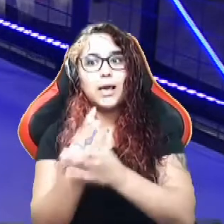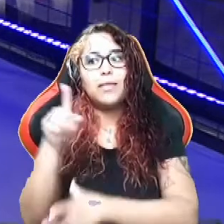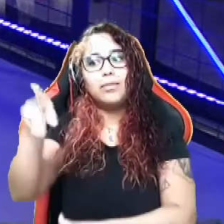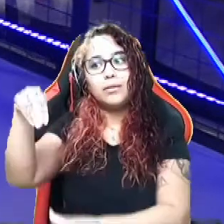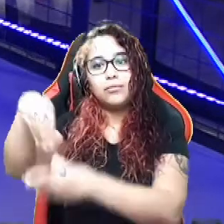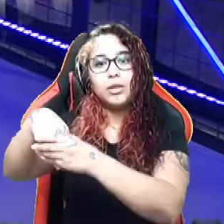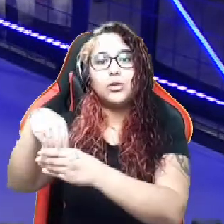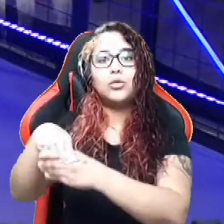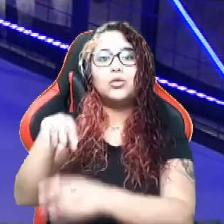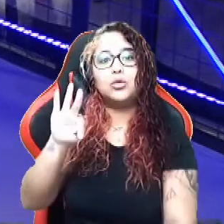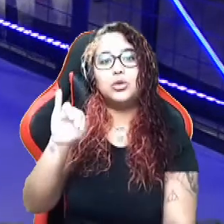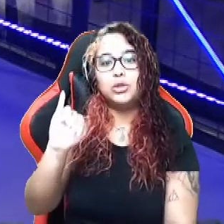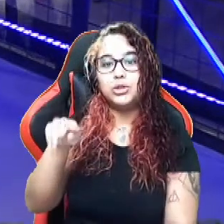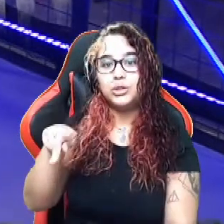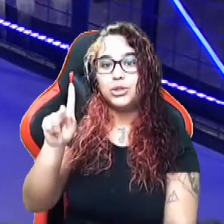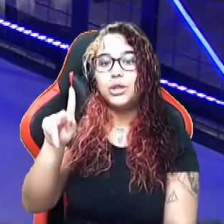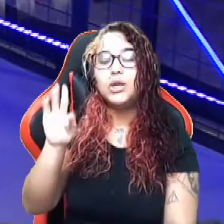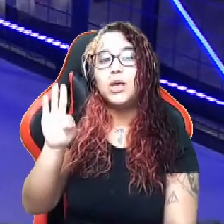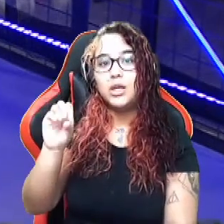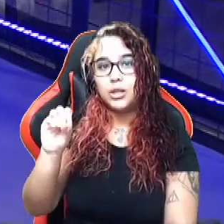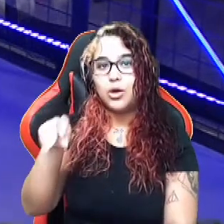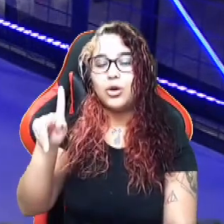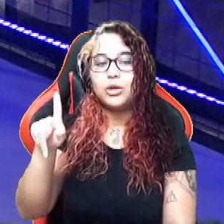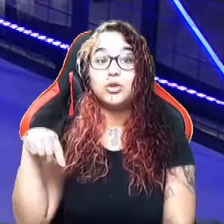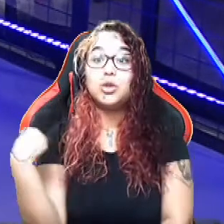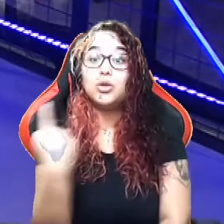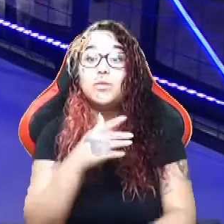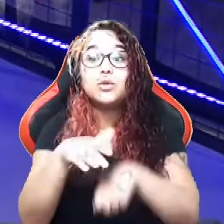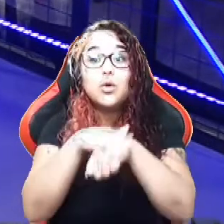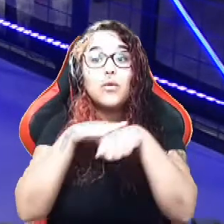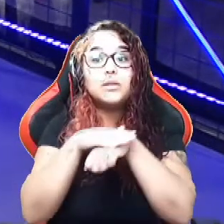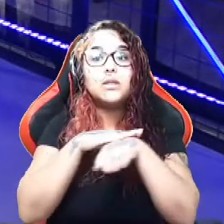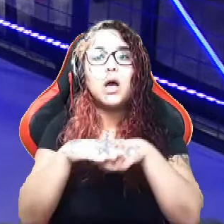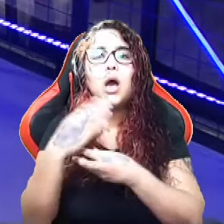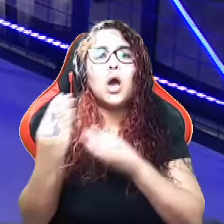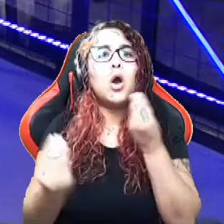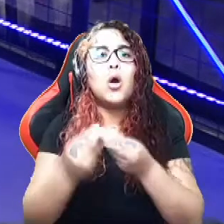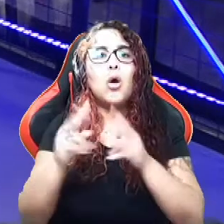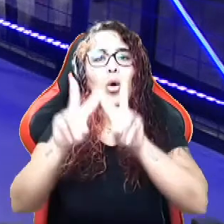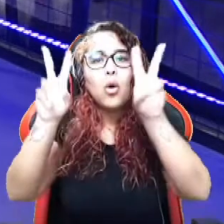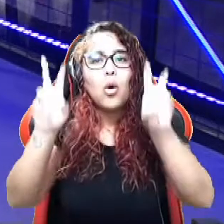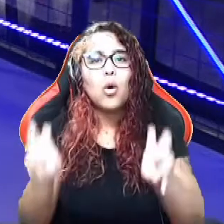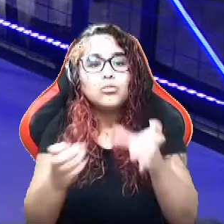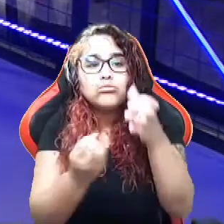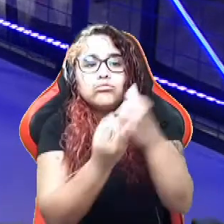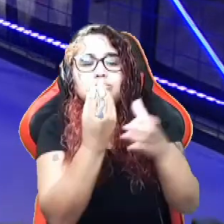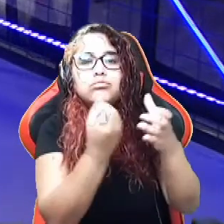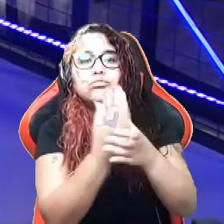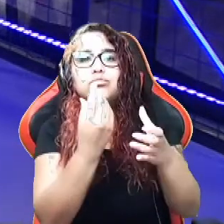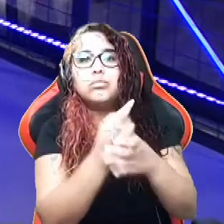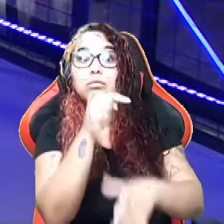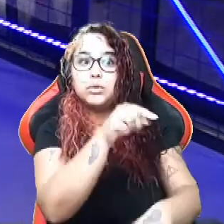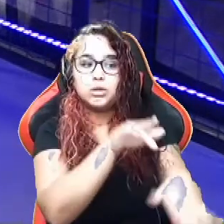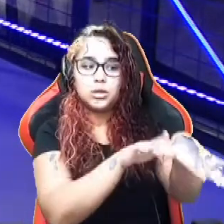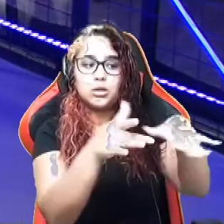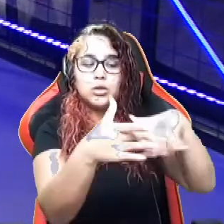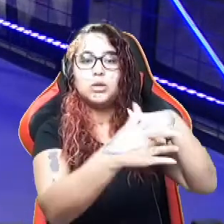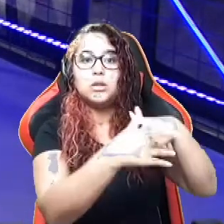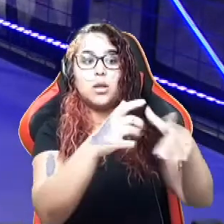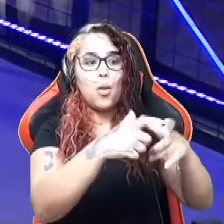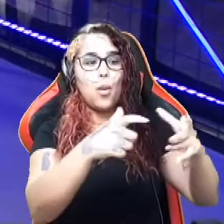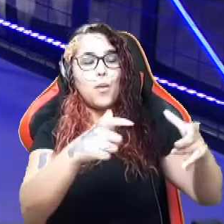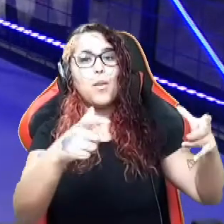for partnerships in game content creation for TikTok Brazil. We're going to talk about how to create